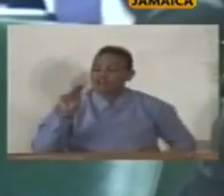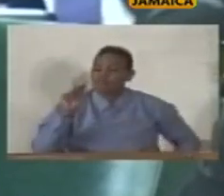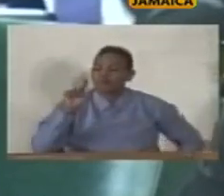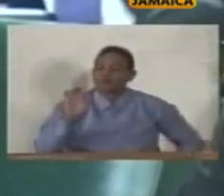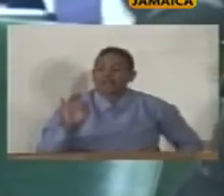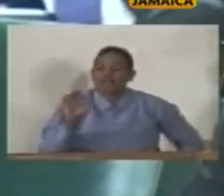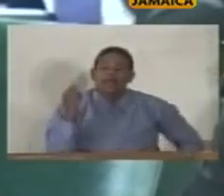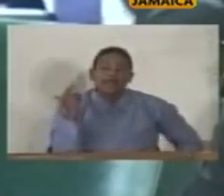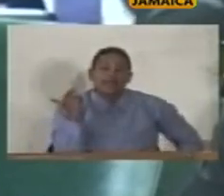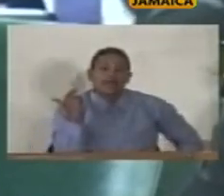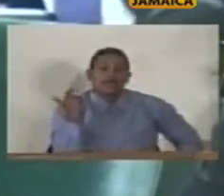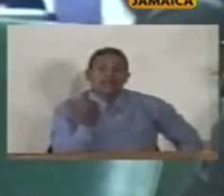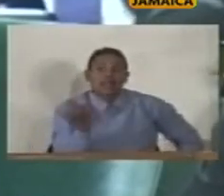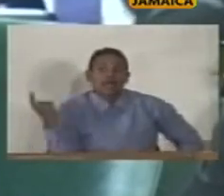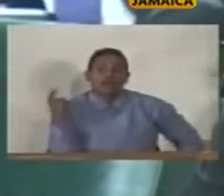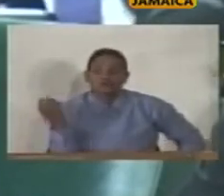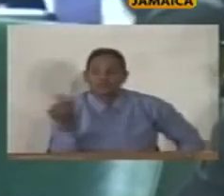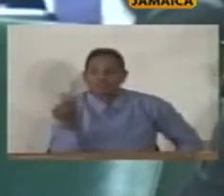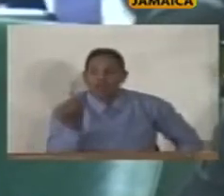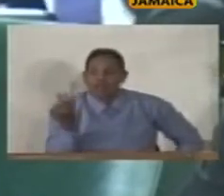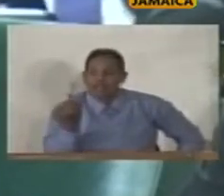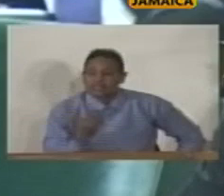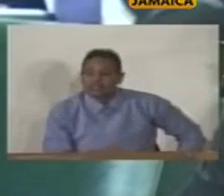29, last Friday.